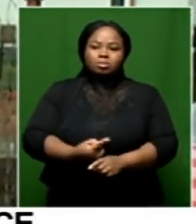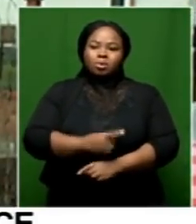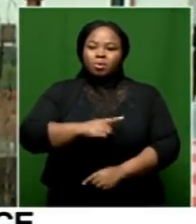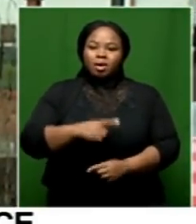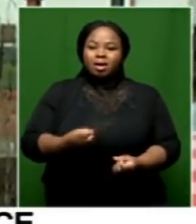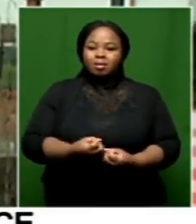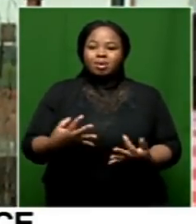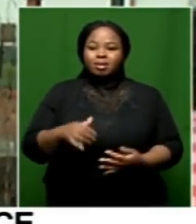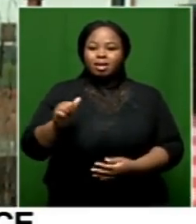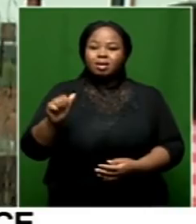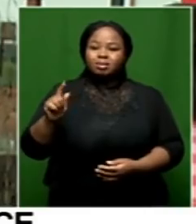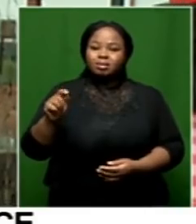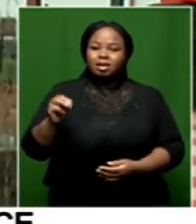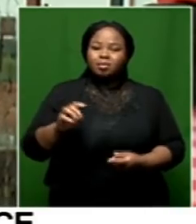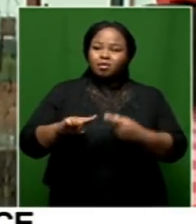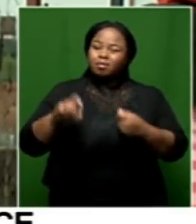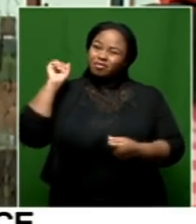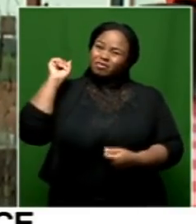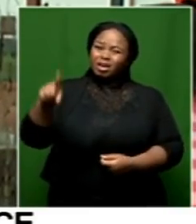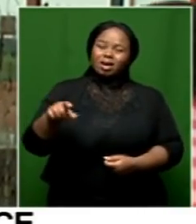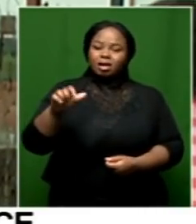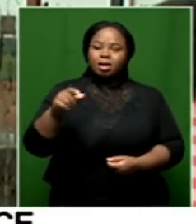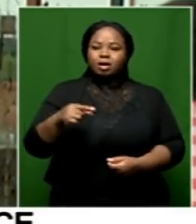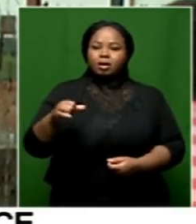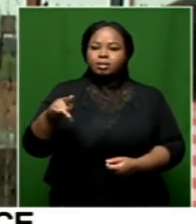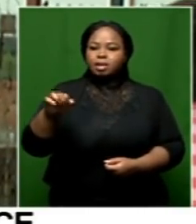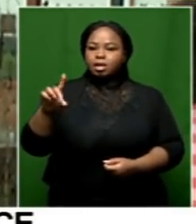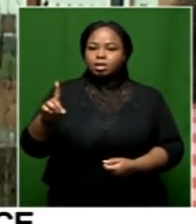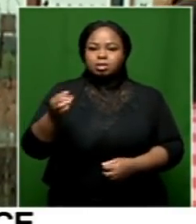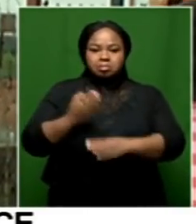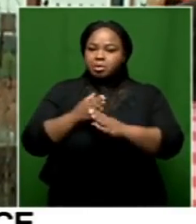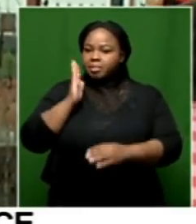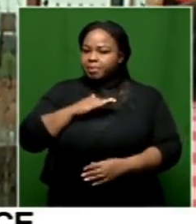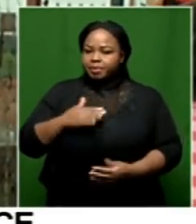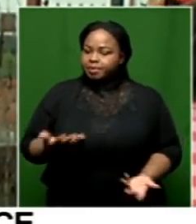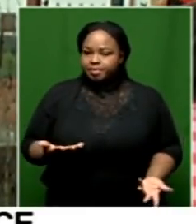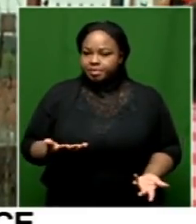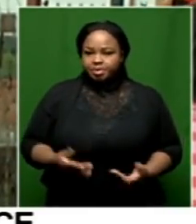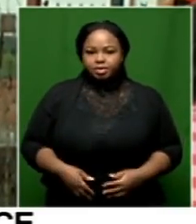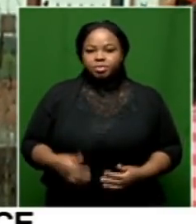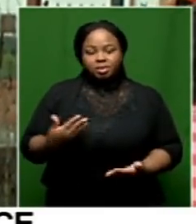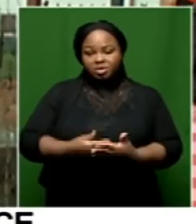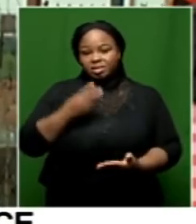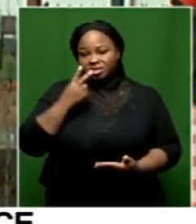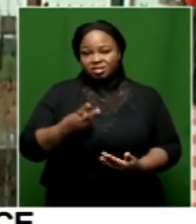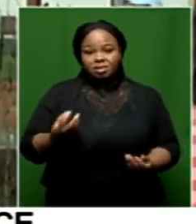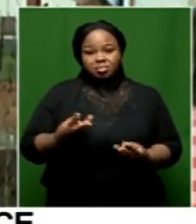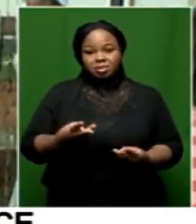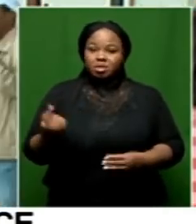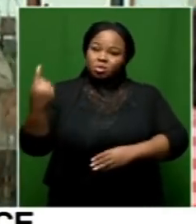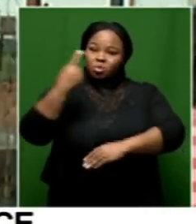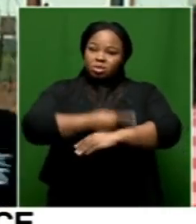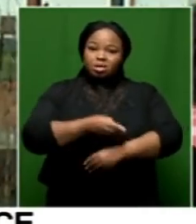tse ngata le o tswa kwana bo Grassland di go ga di sebetse. So wa bonahala hore batho ba tlo ema le